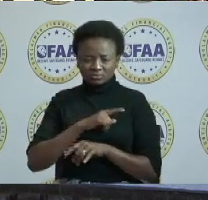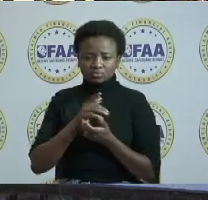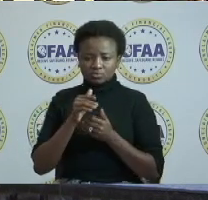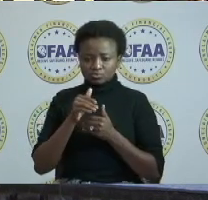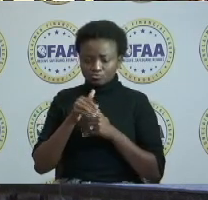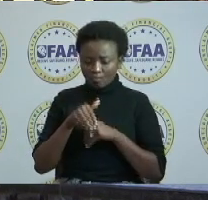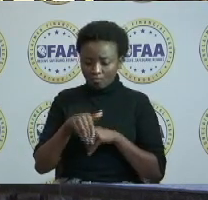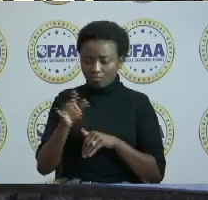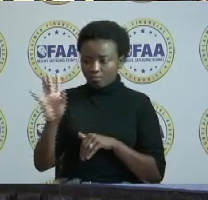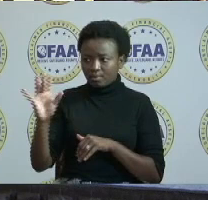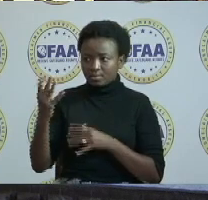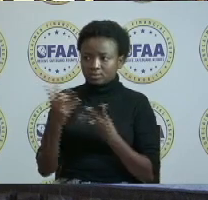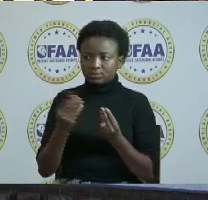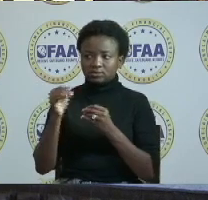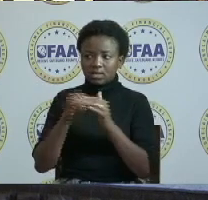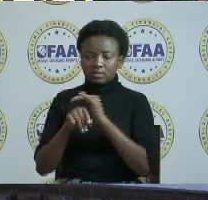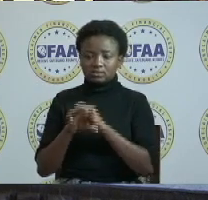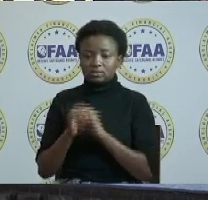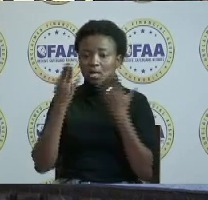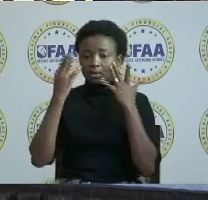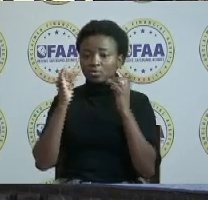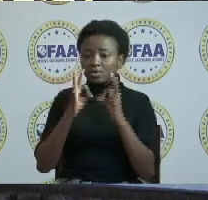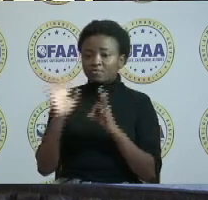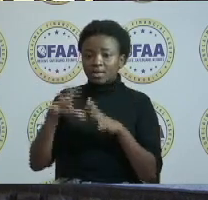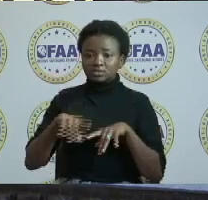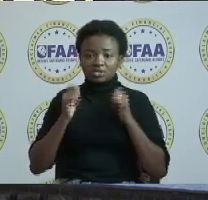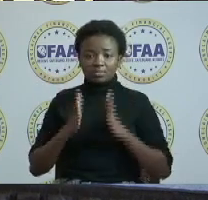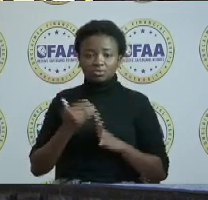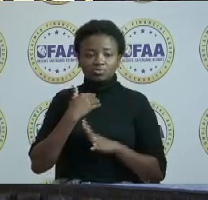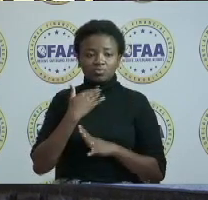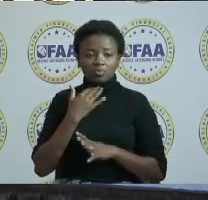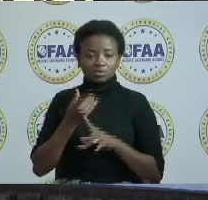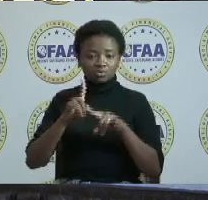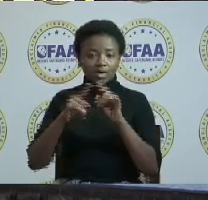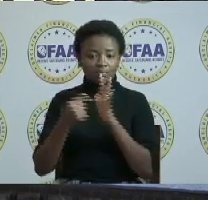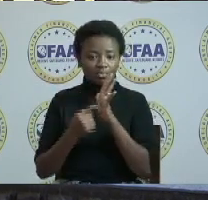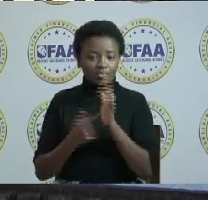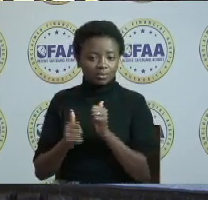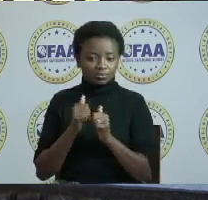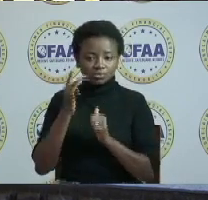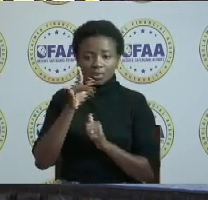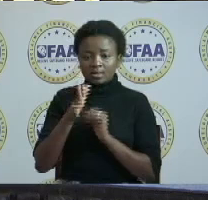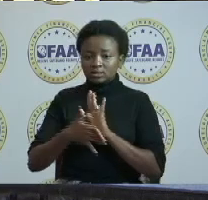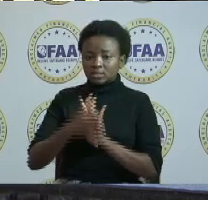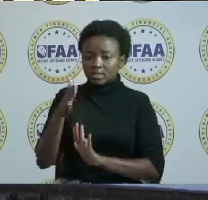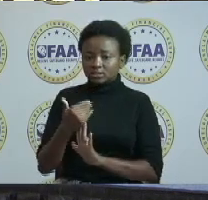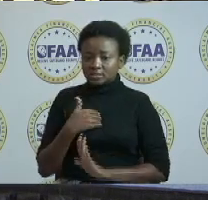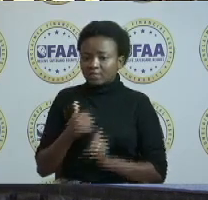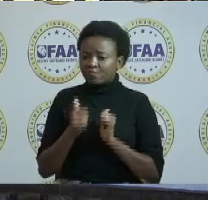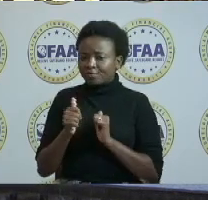deepen. I don't know if Chairman would like to contribute briefly to that in terms of how urgent and the impact will